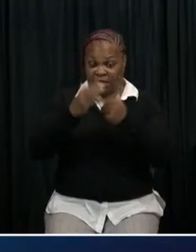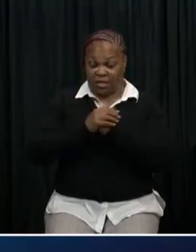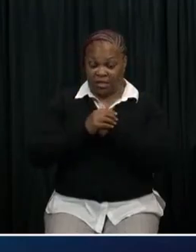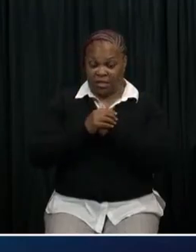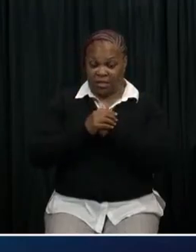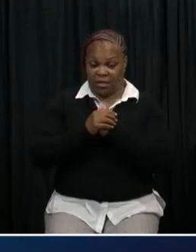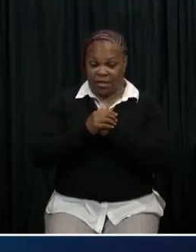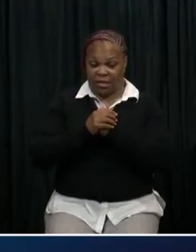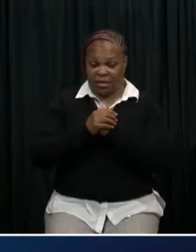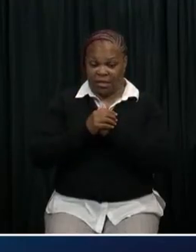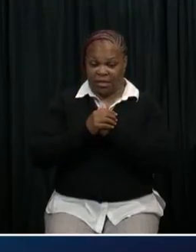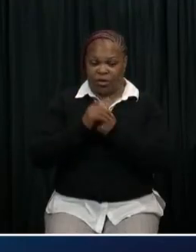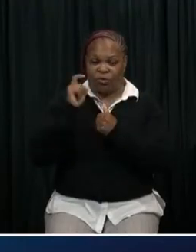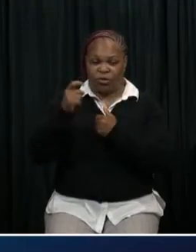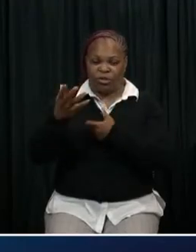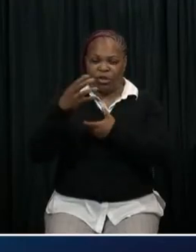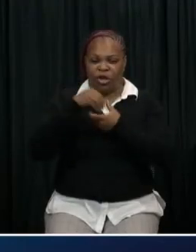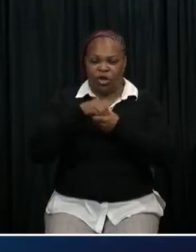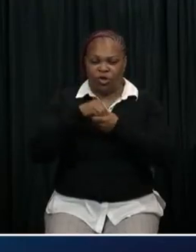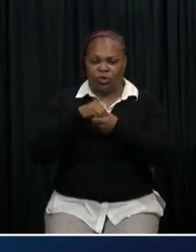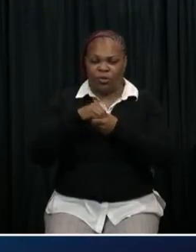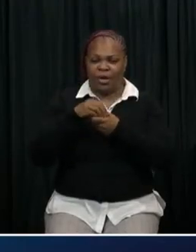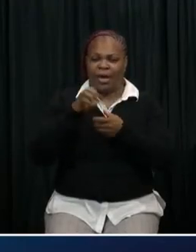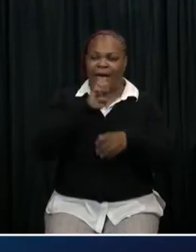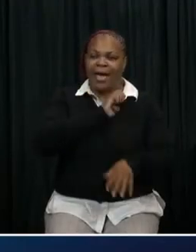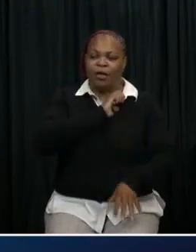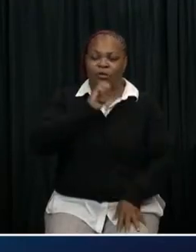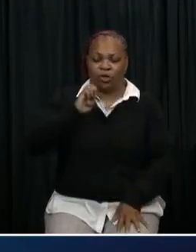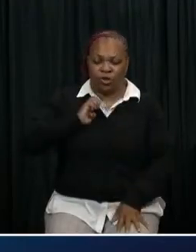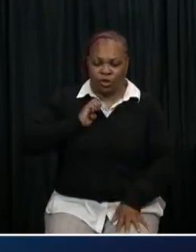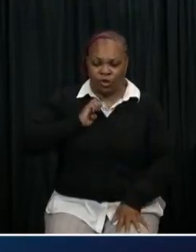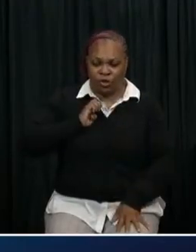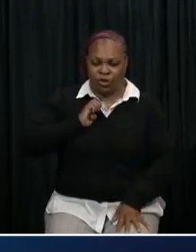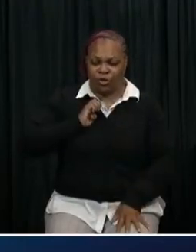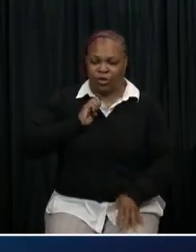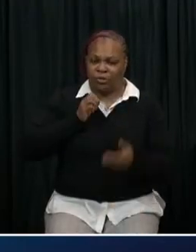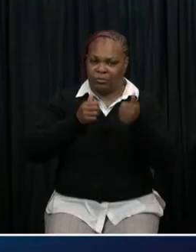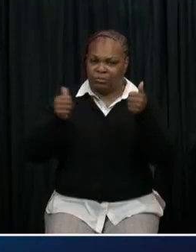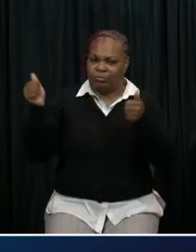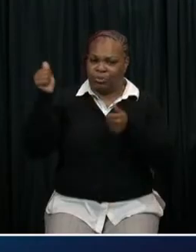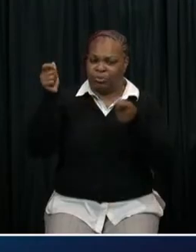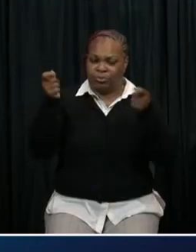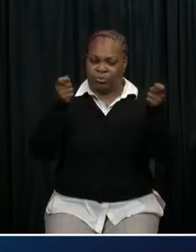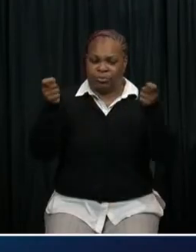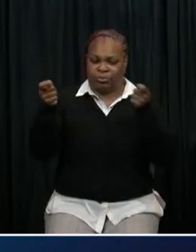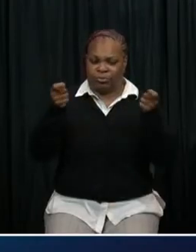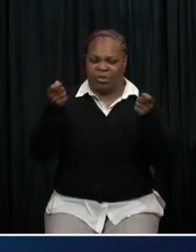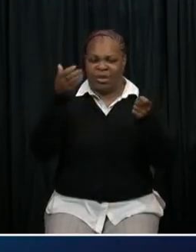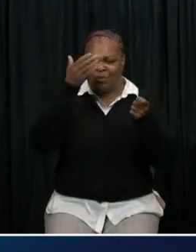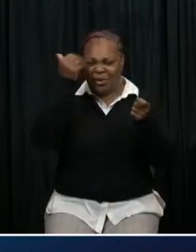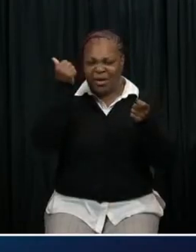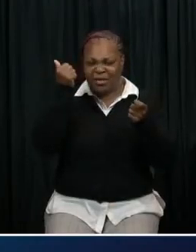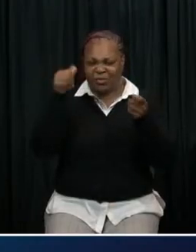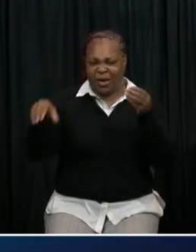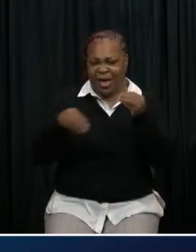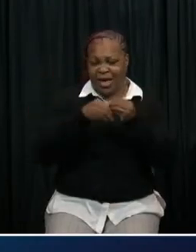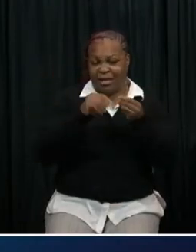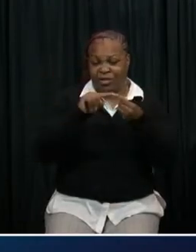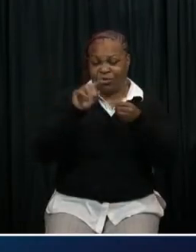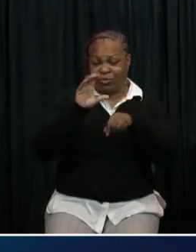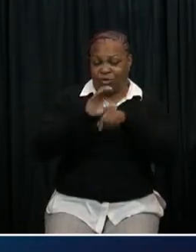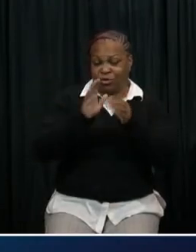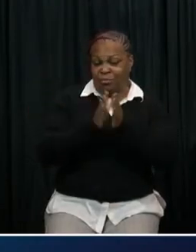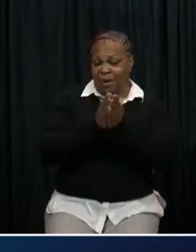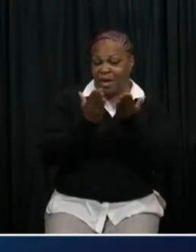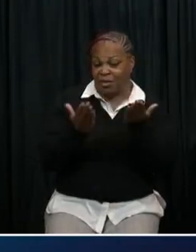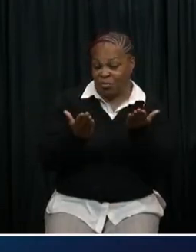could include maybe the elder in charge. Since we are putting it there in the church manual,